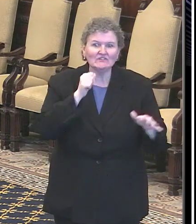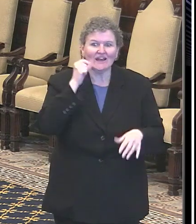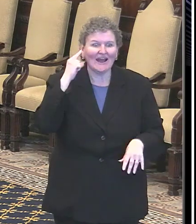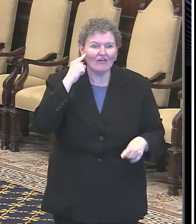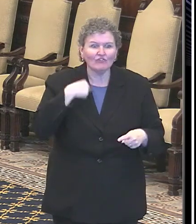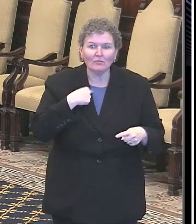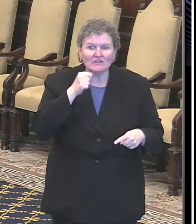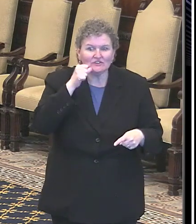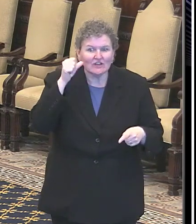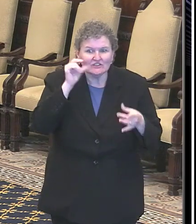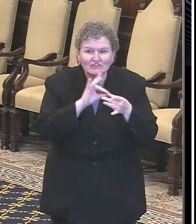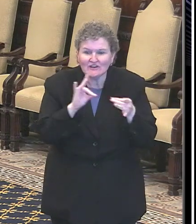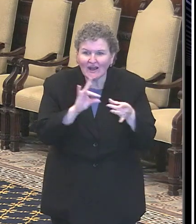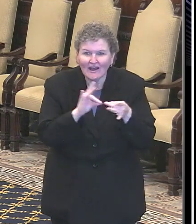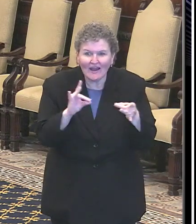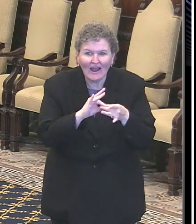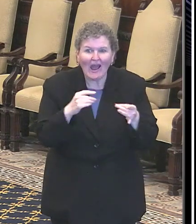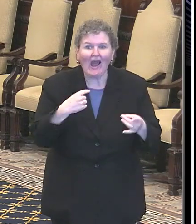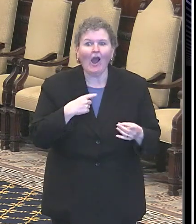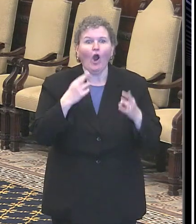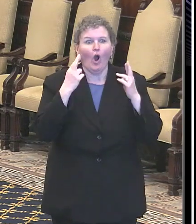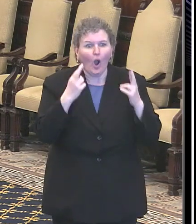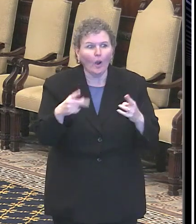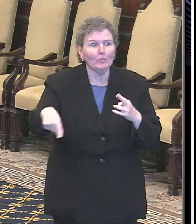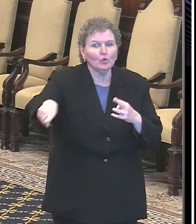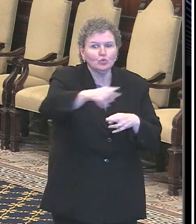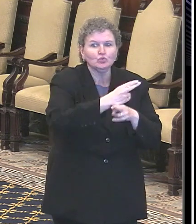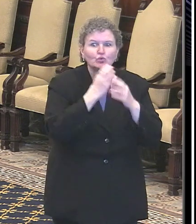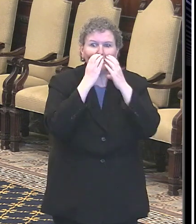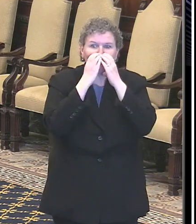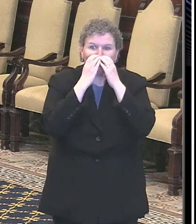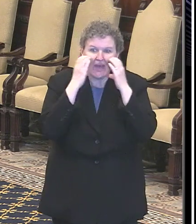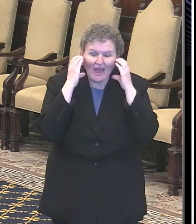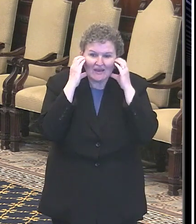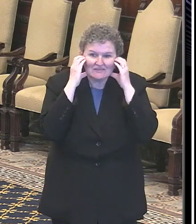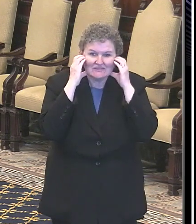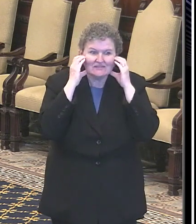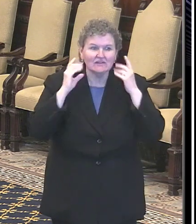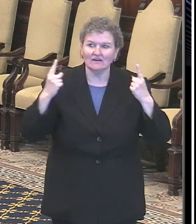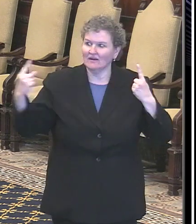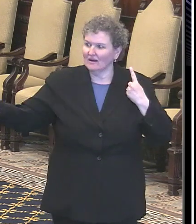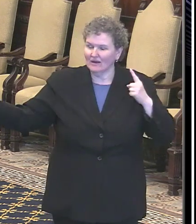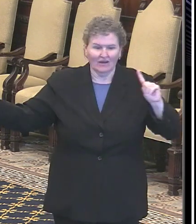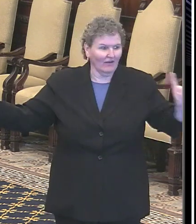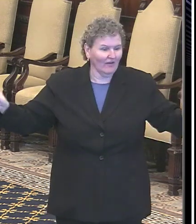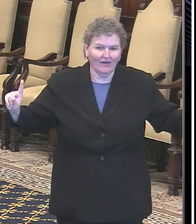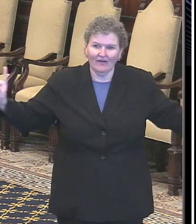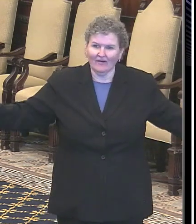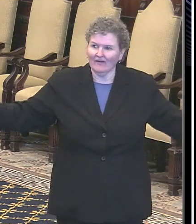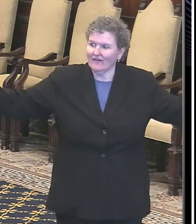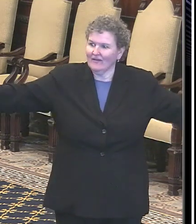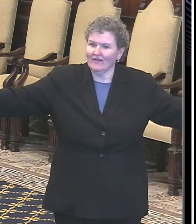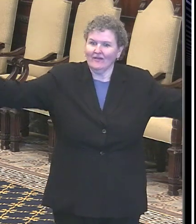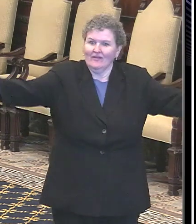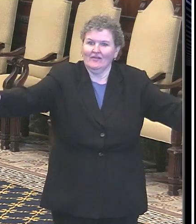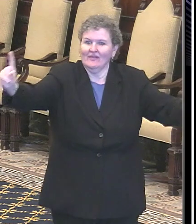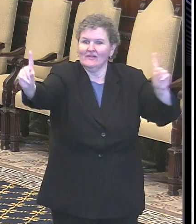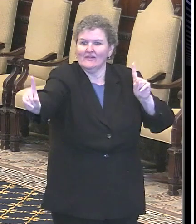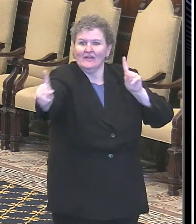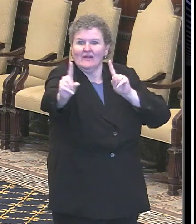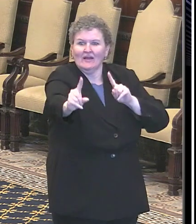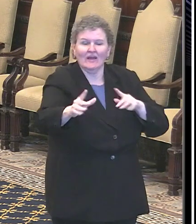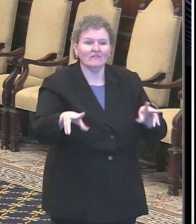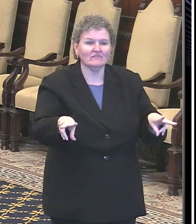that they're all wearing masks and standing 6 feet apart. And people have to stop being selfish and self-centered. I